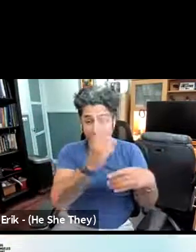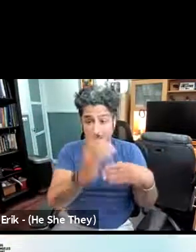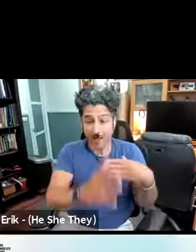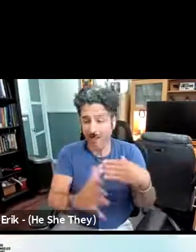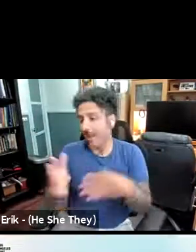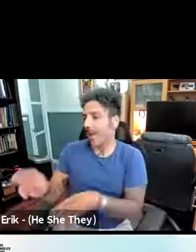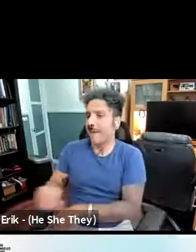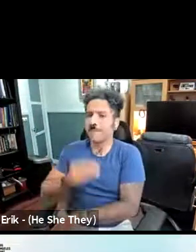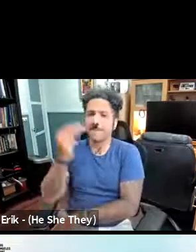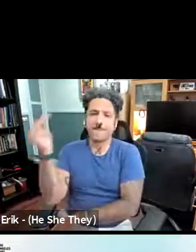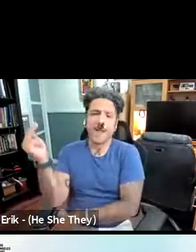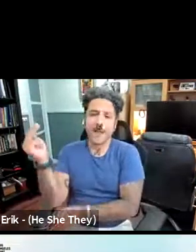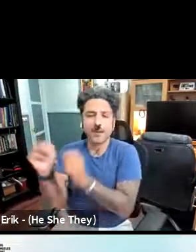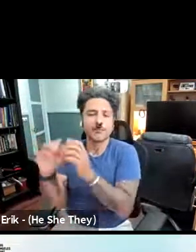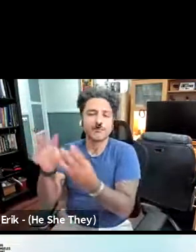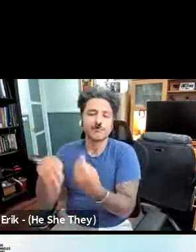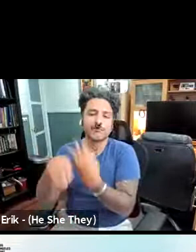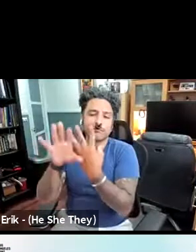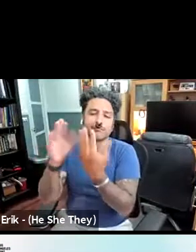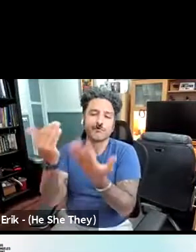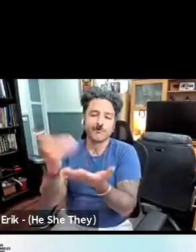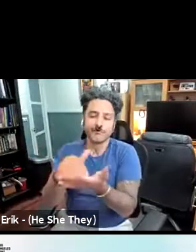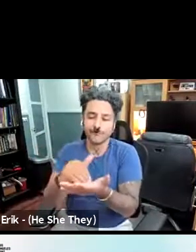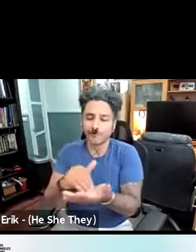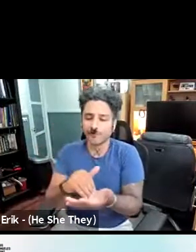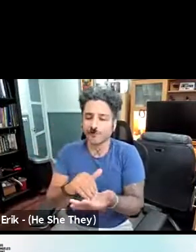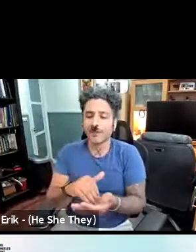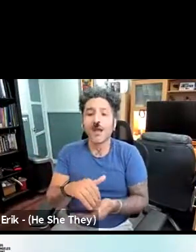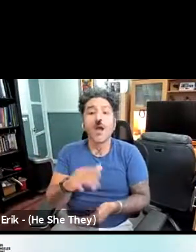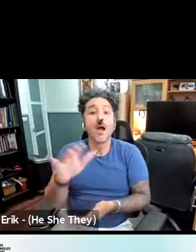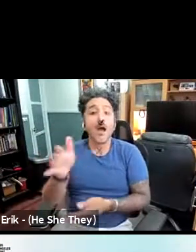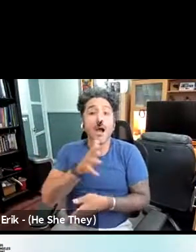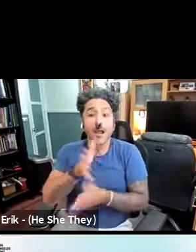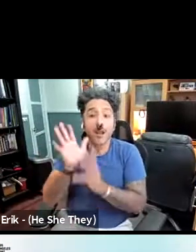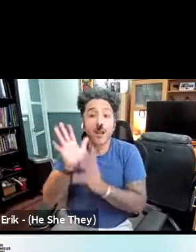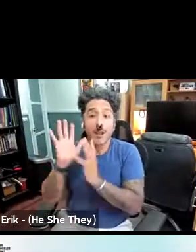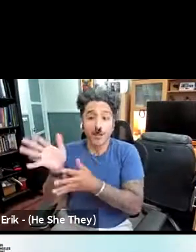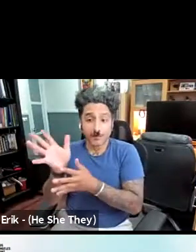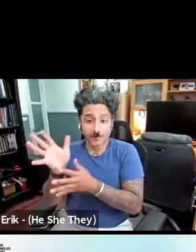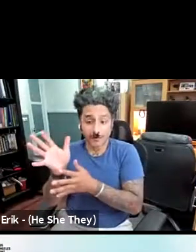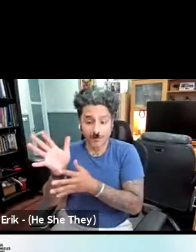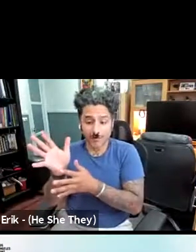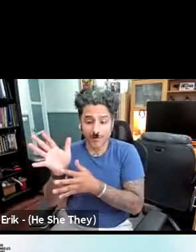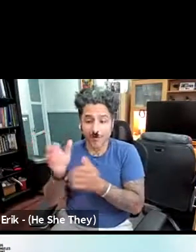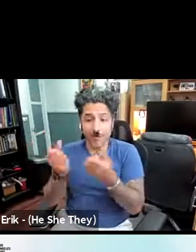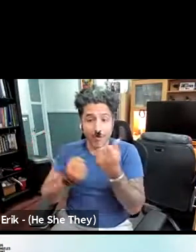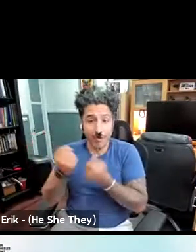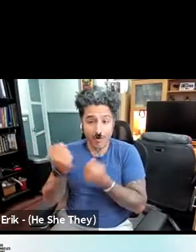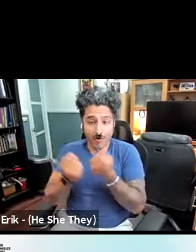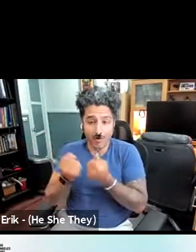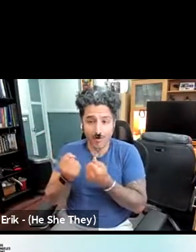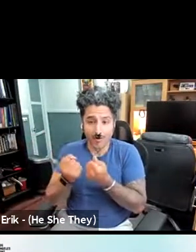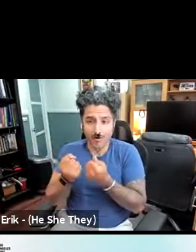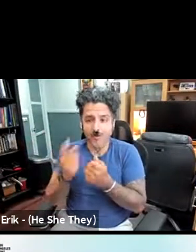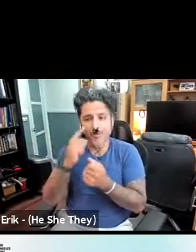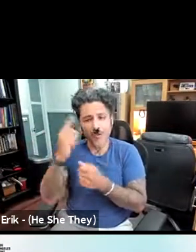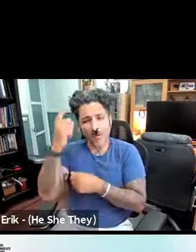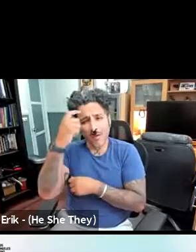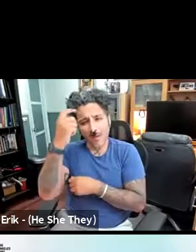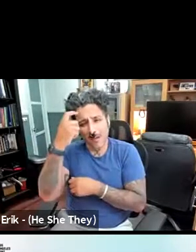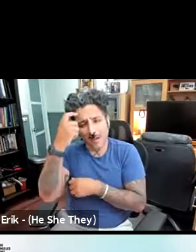Mm-hmm. That cell phone, keep it in a car after Friday. So your mind has a